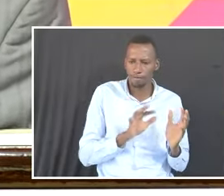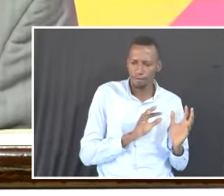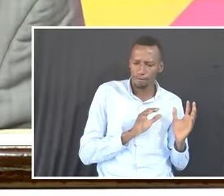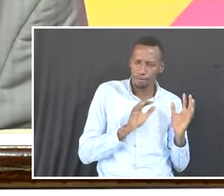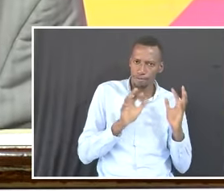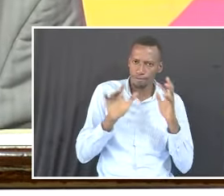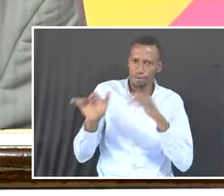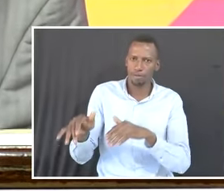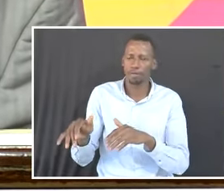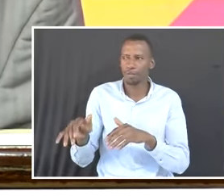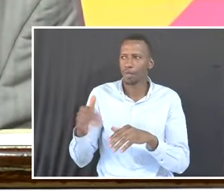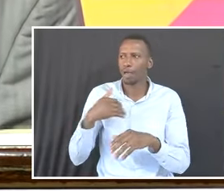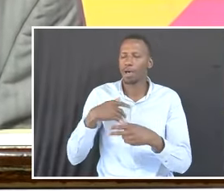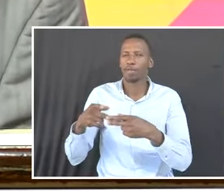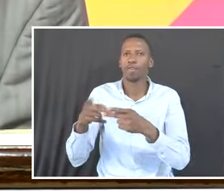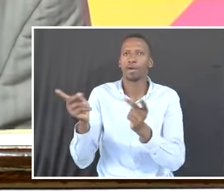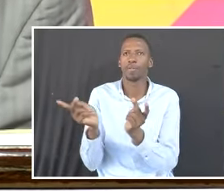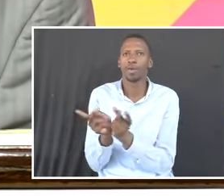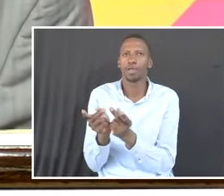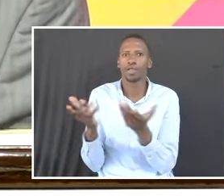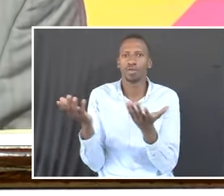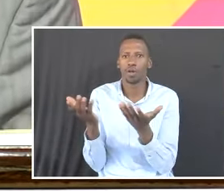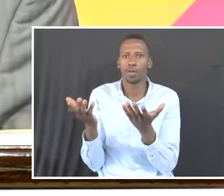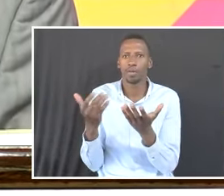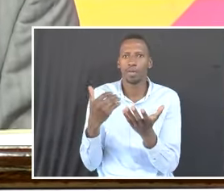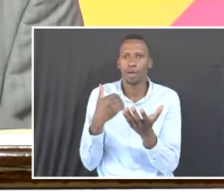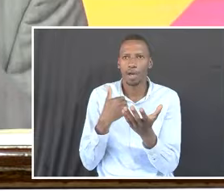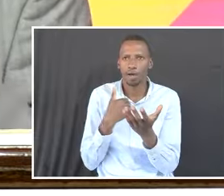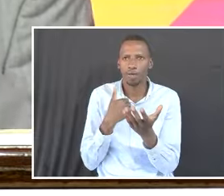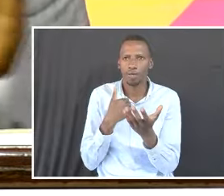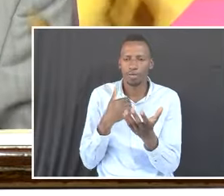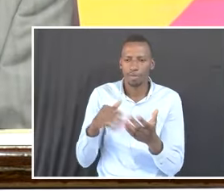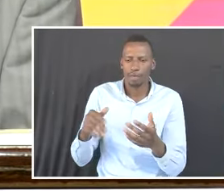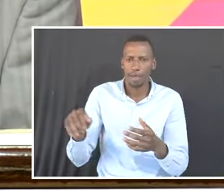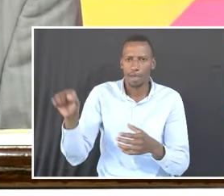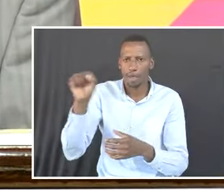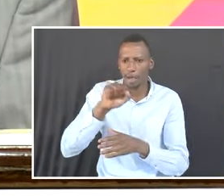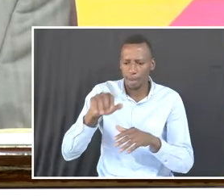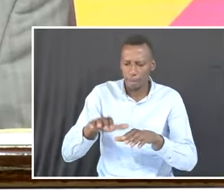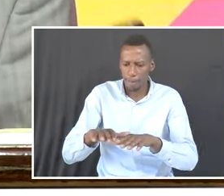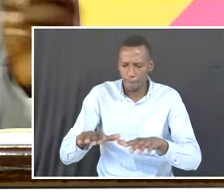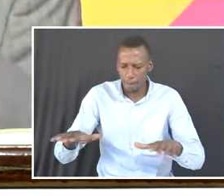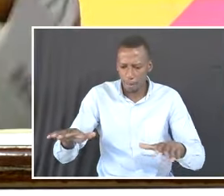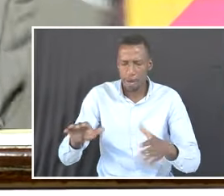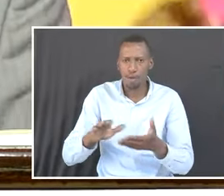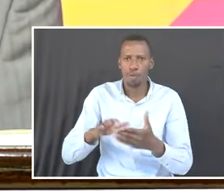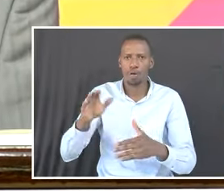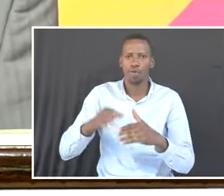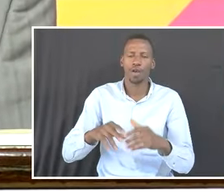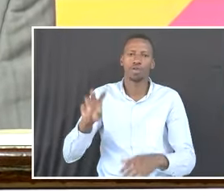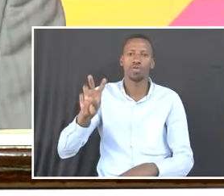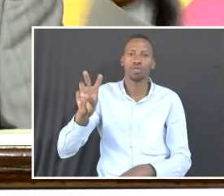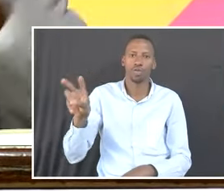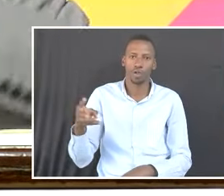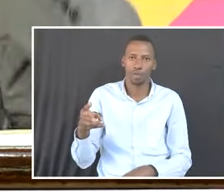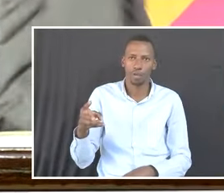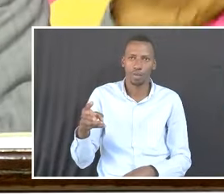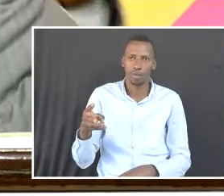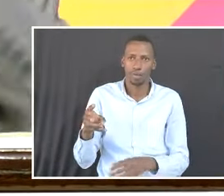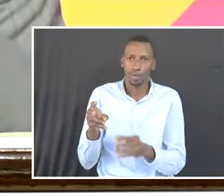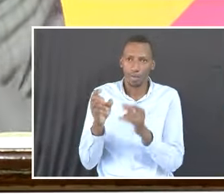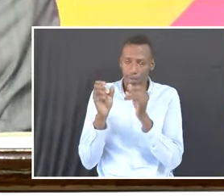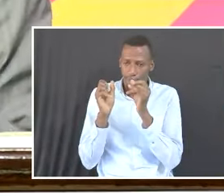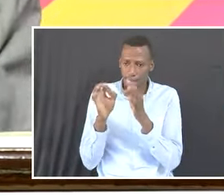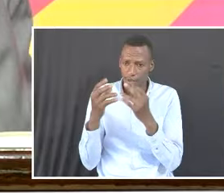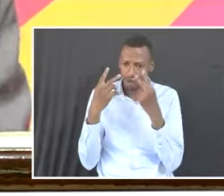county. There is a place where there is a parking of over 2,000 cars. And if You say